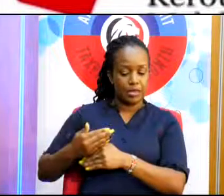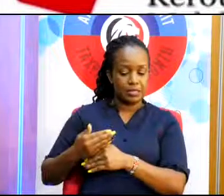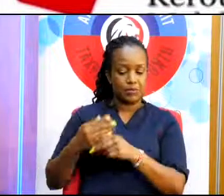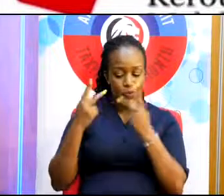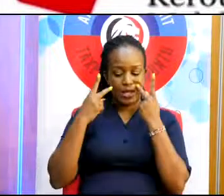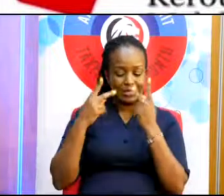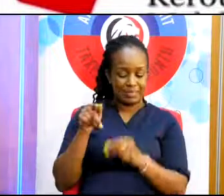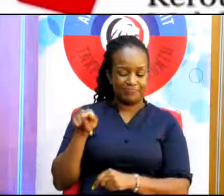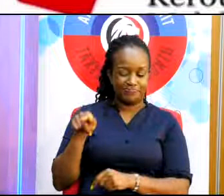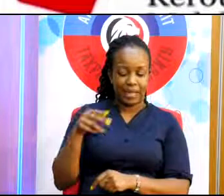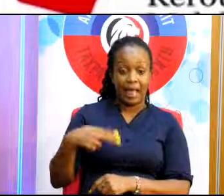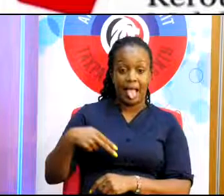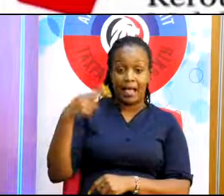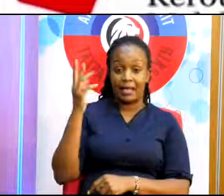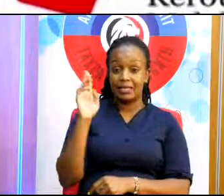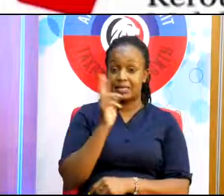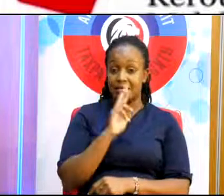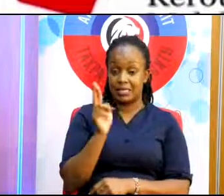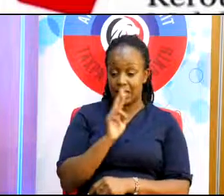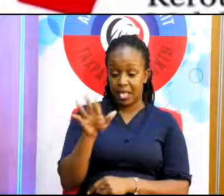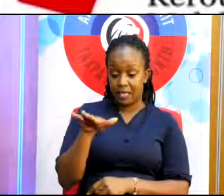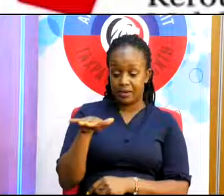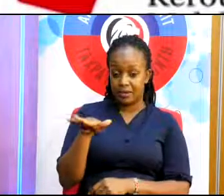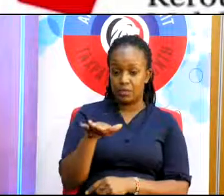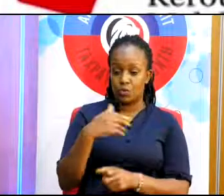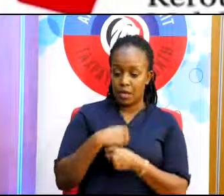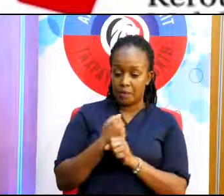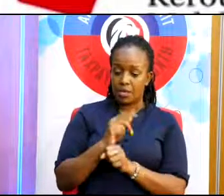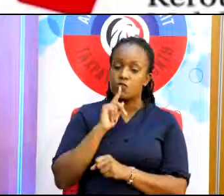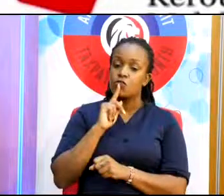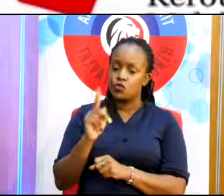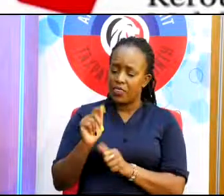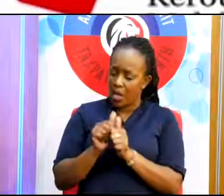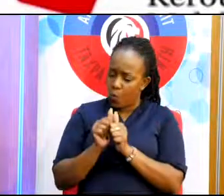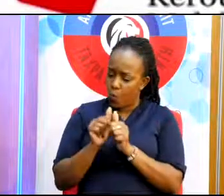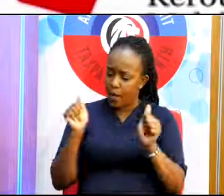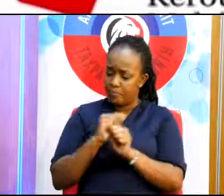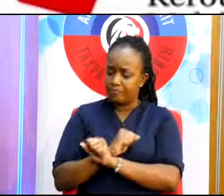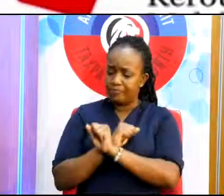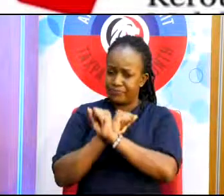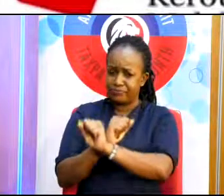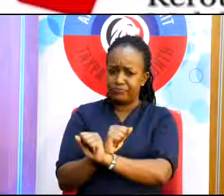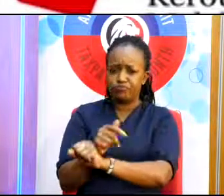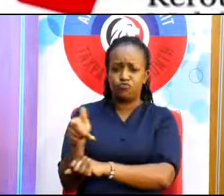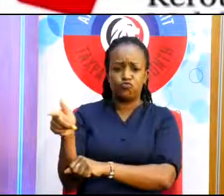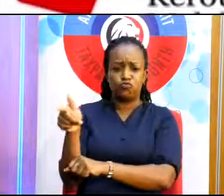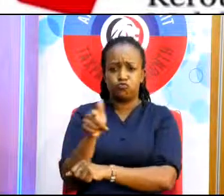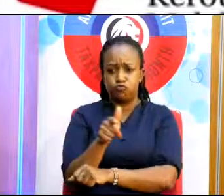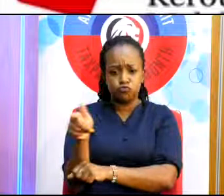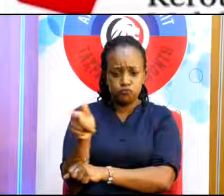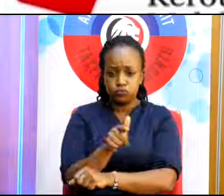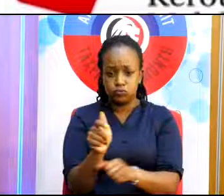considered very high risk areas. So we continued to ensure that they are properly protected, fumigated.